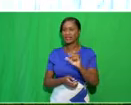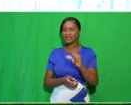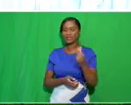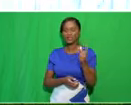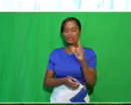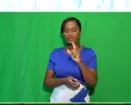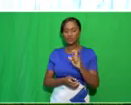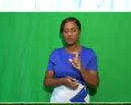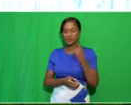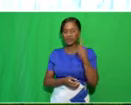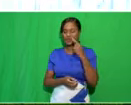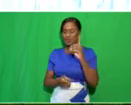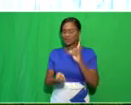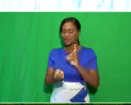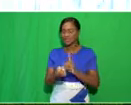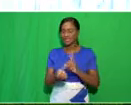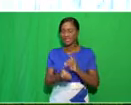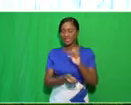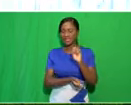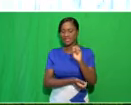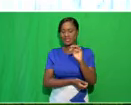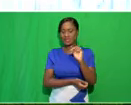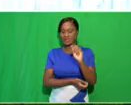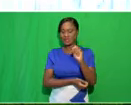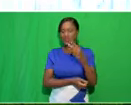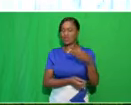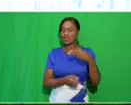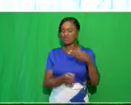for Dr. Smith, because that speaks to policy.